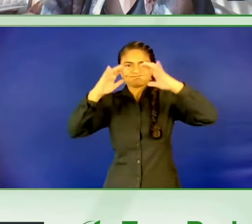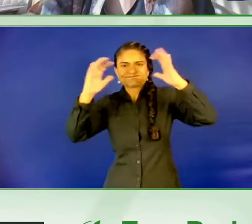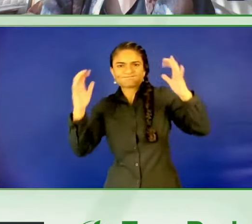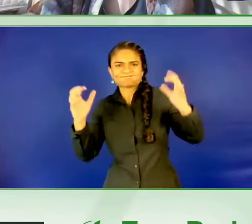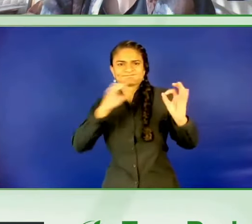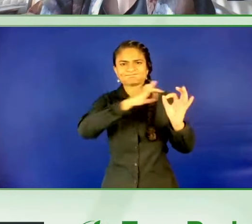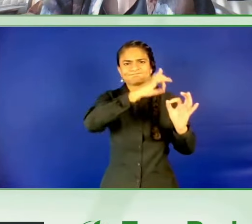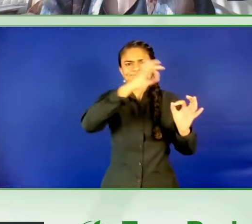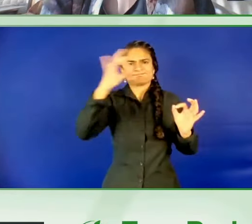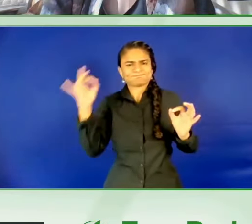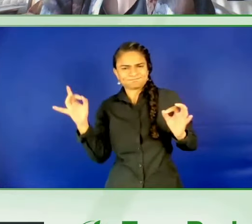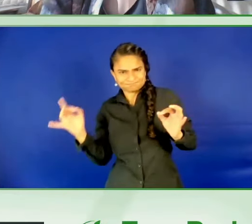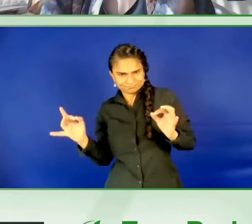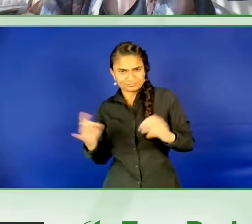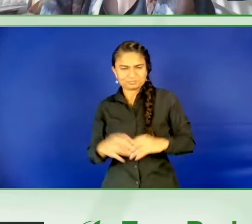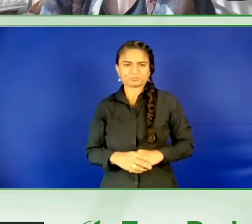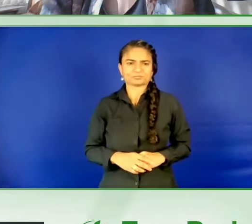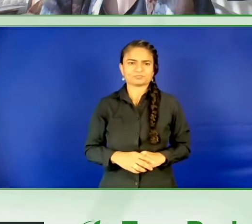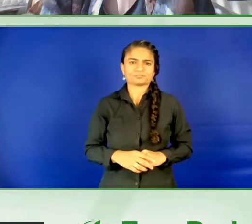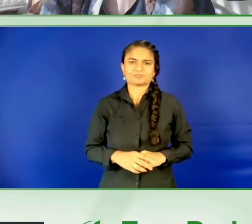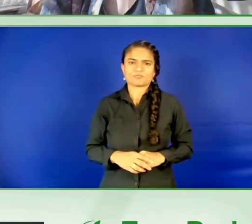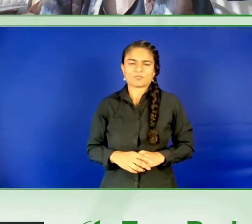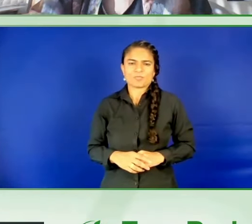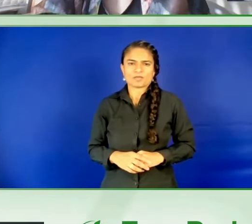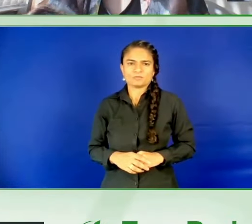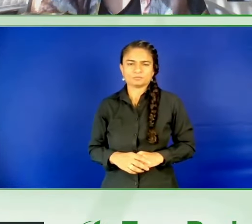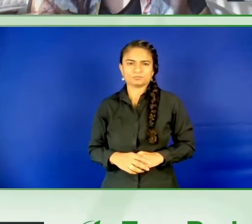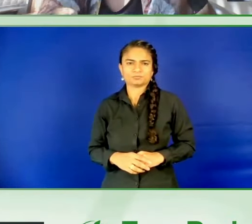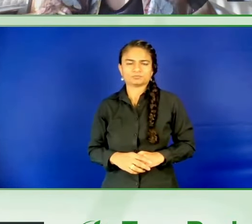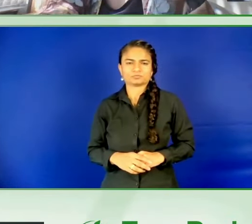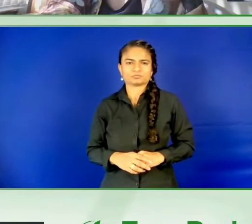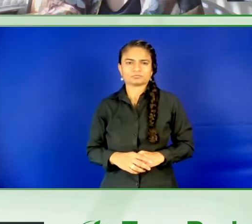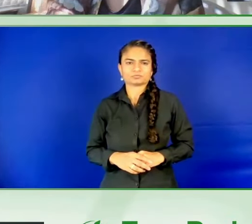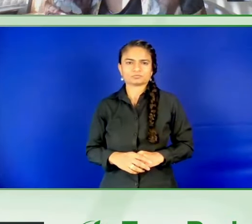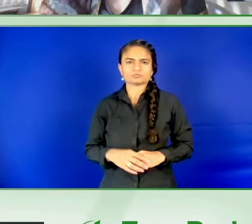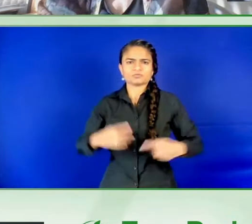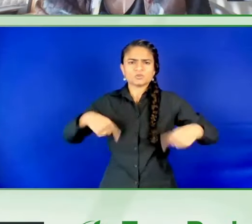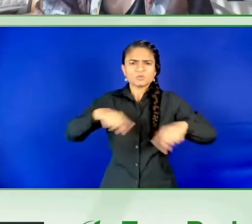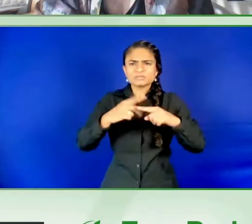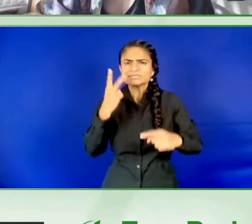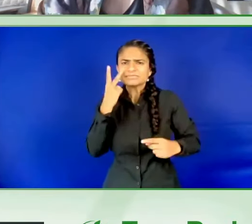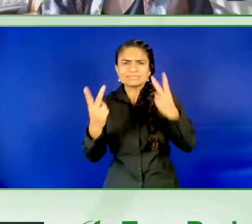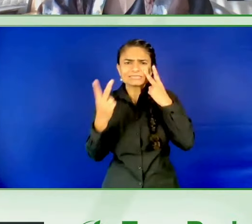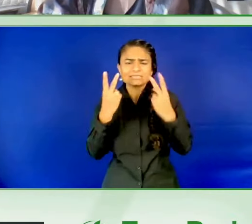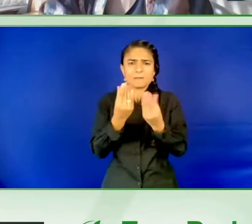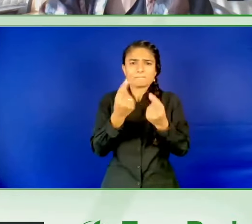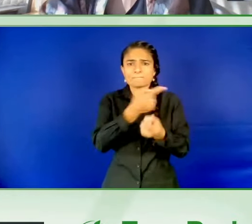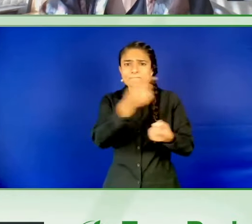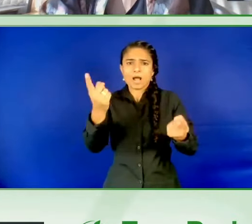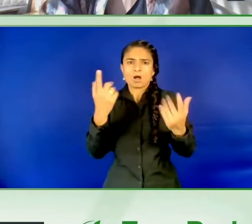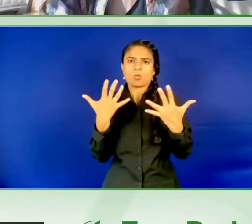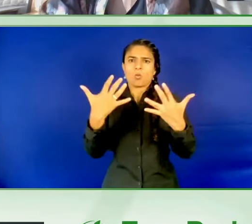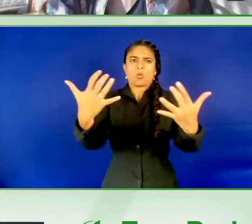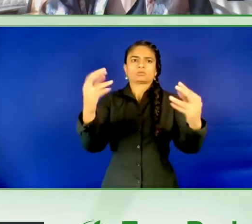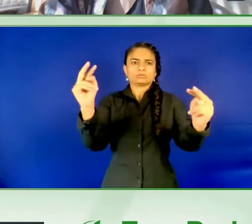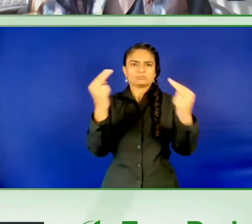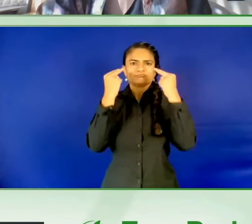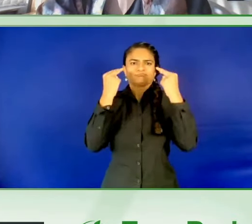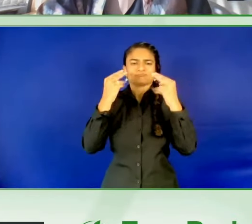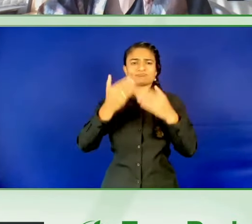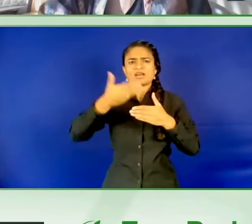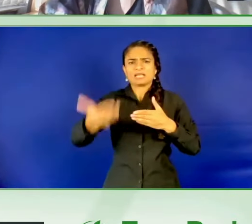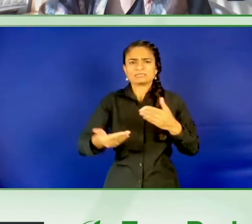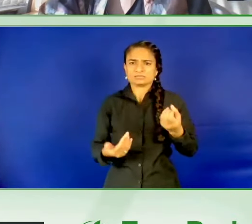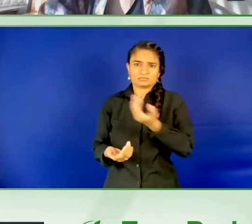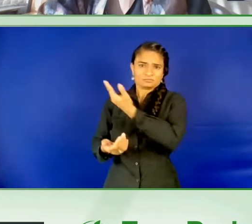next slide, I'm showing also some activity that we have been doing with the kit. The kit activities are